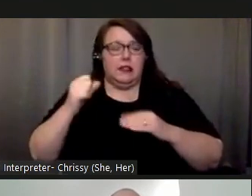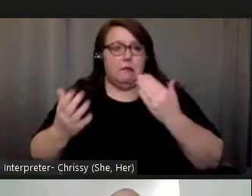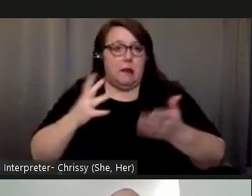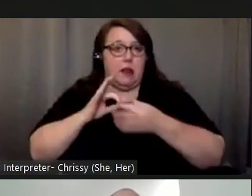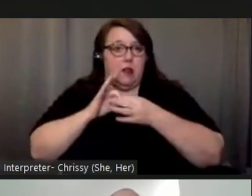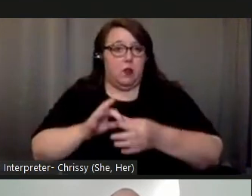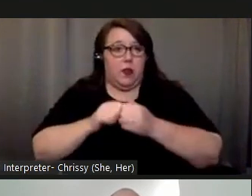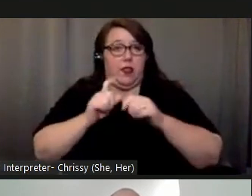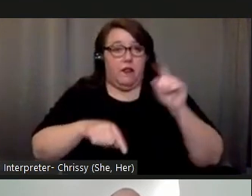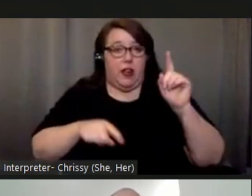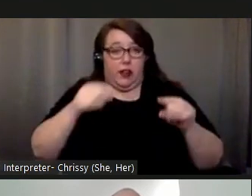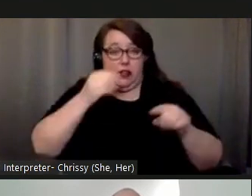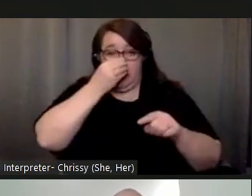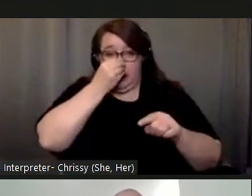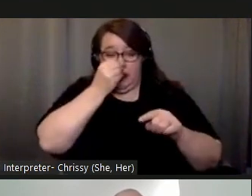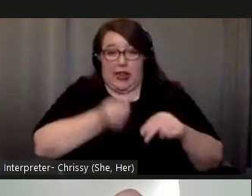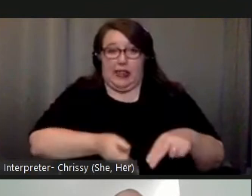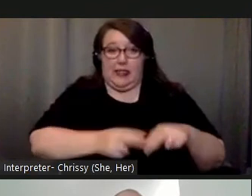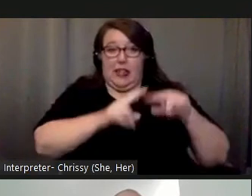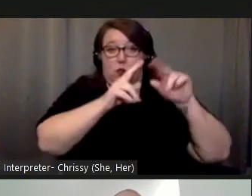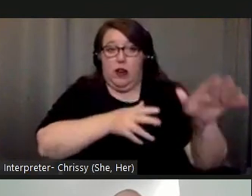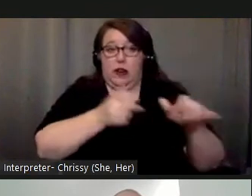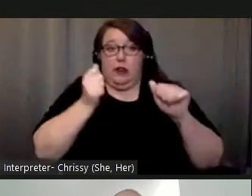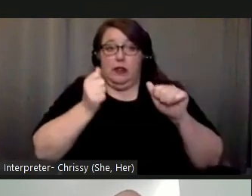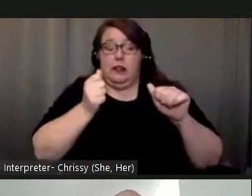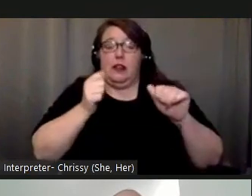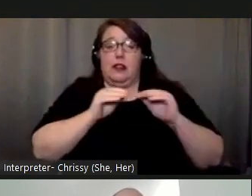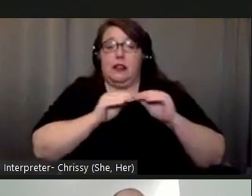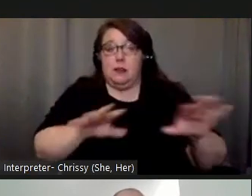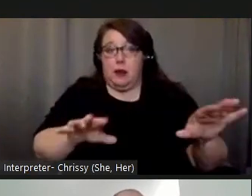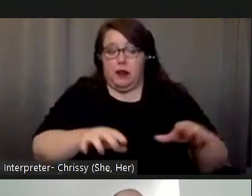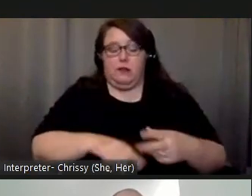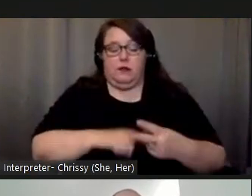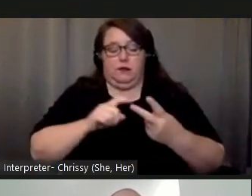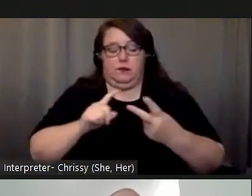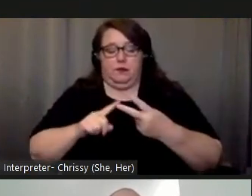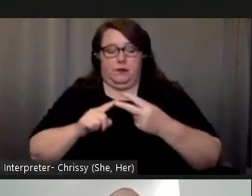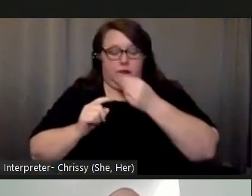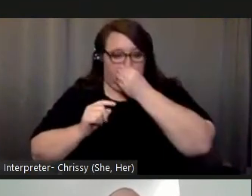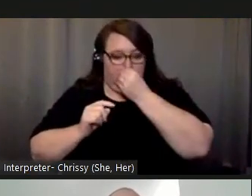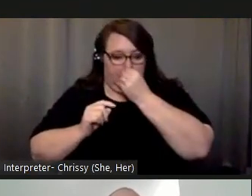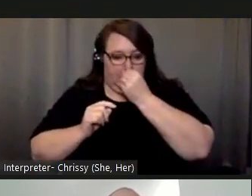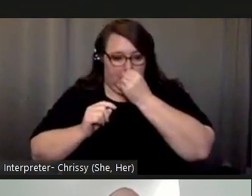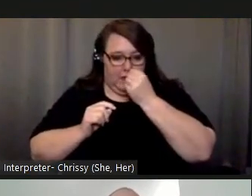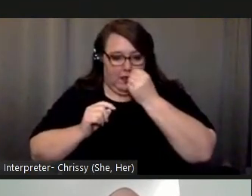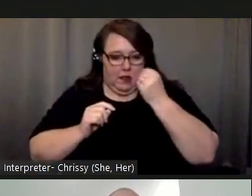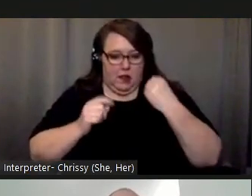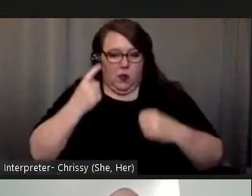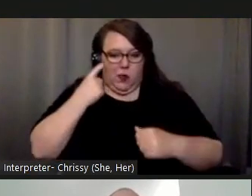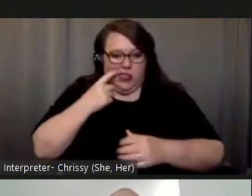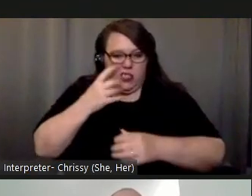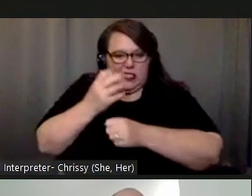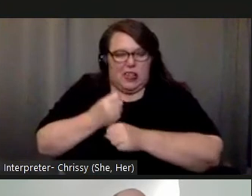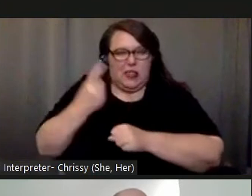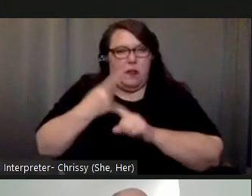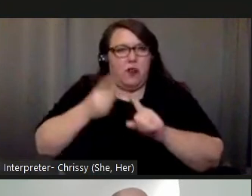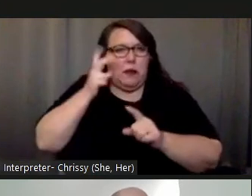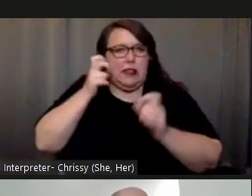these variants accelerating the spread. And then the second question is, we just got something from a listener who said